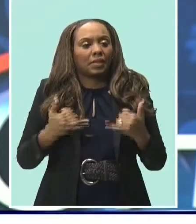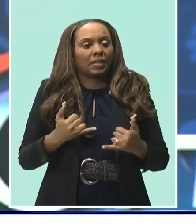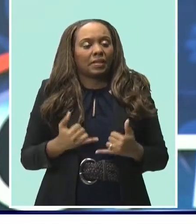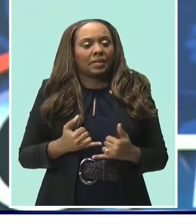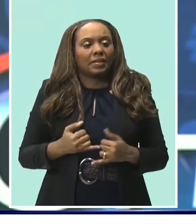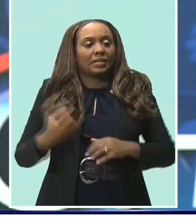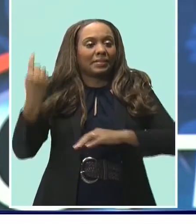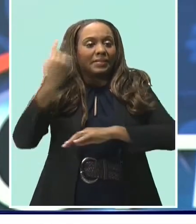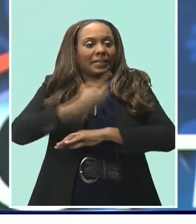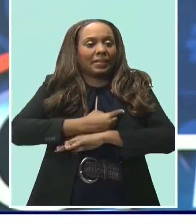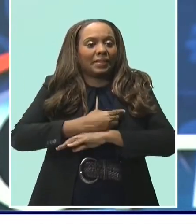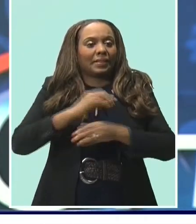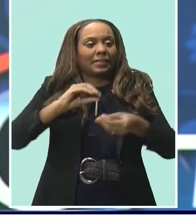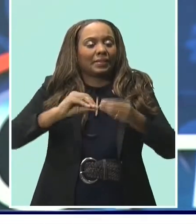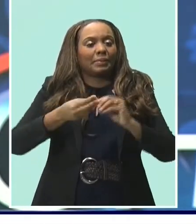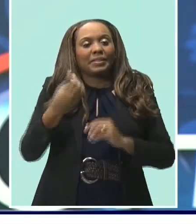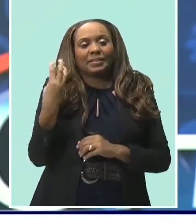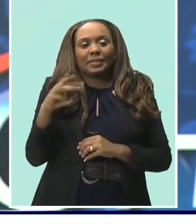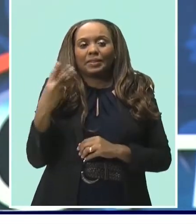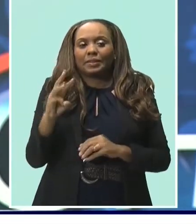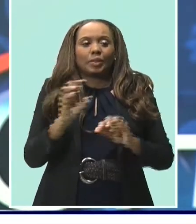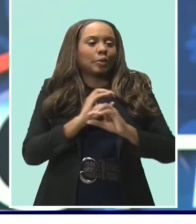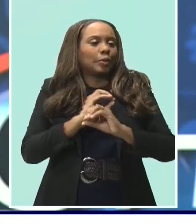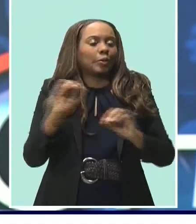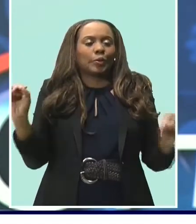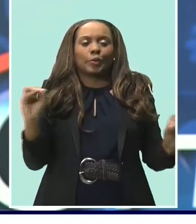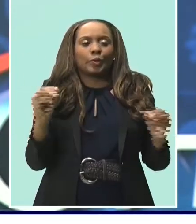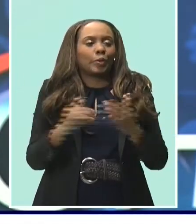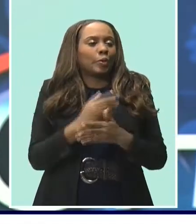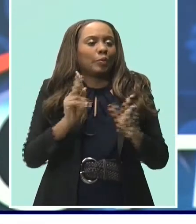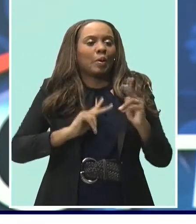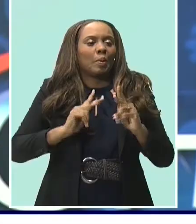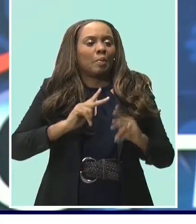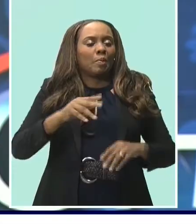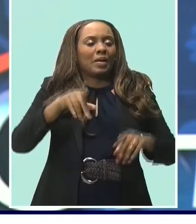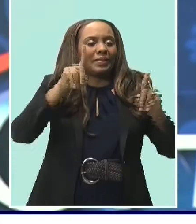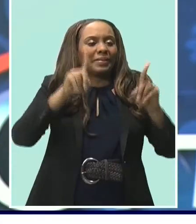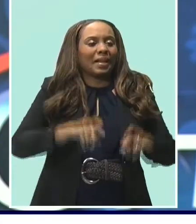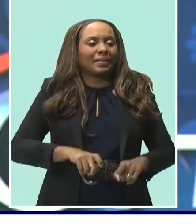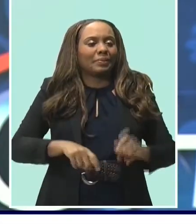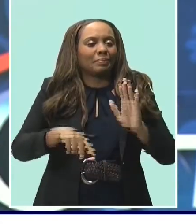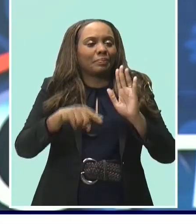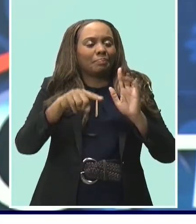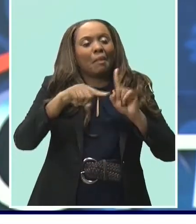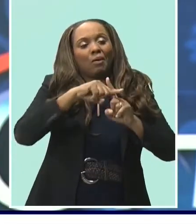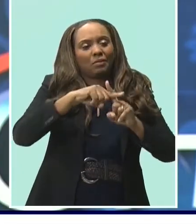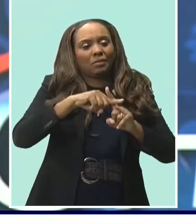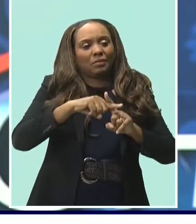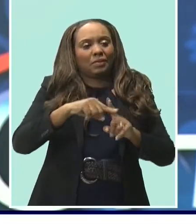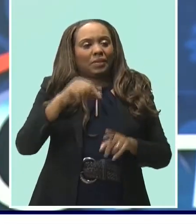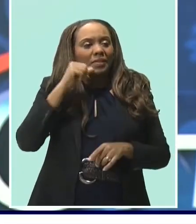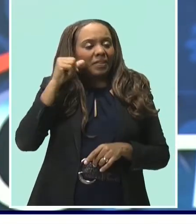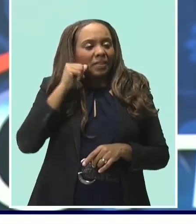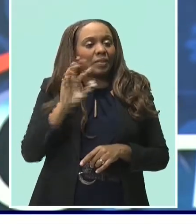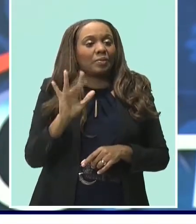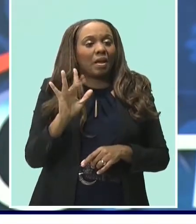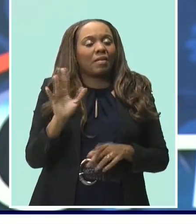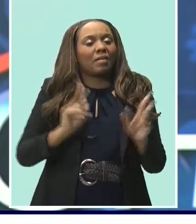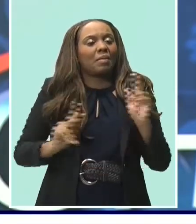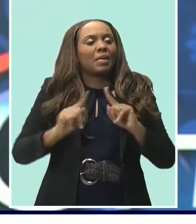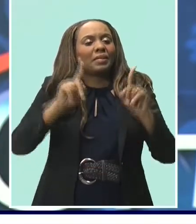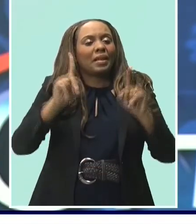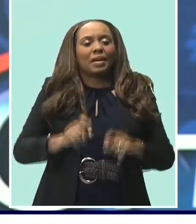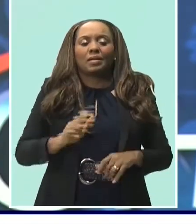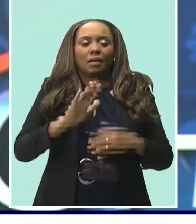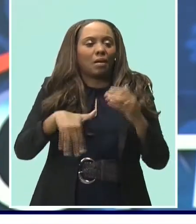without any new COVID-19 cases. The 25 people who were tested for COVID-19 yesterday were all negative for the viral